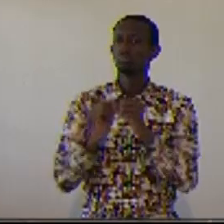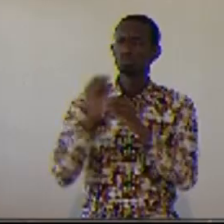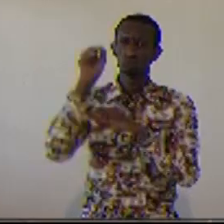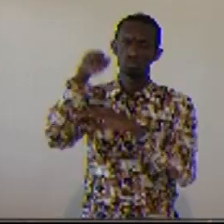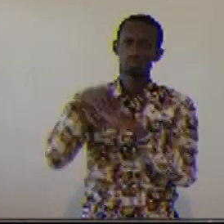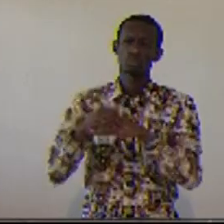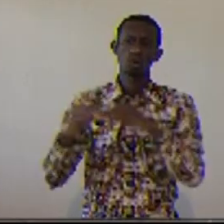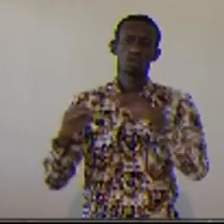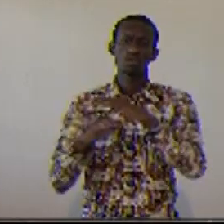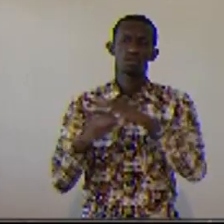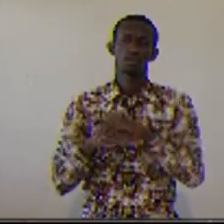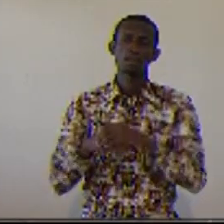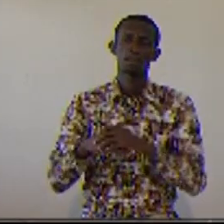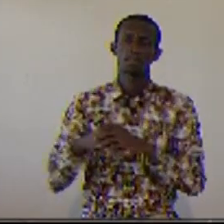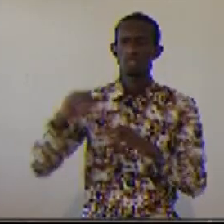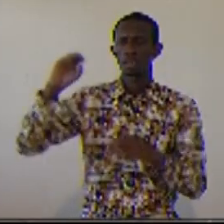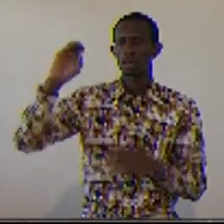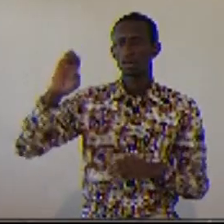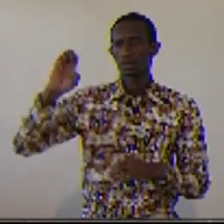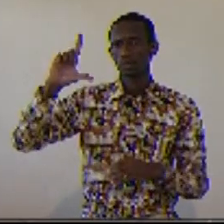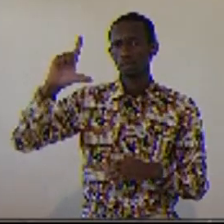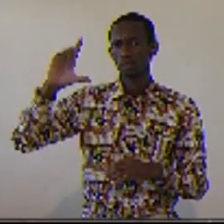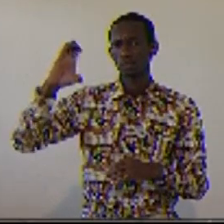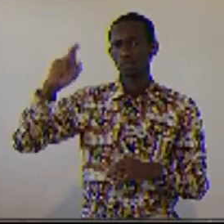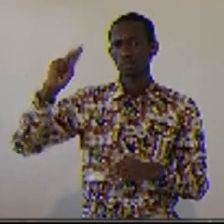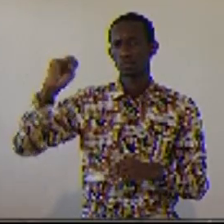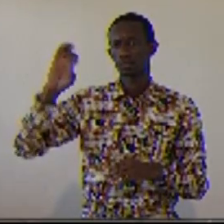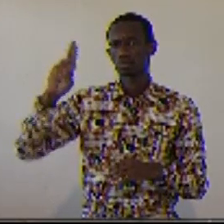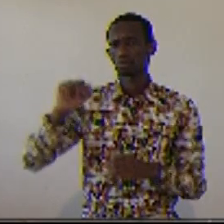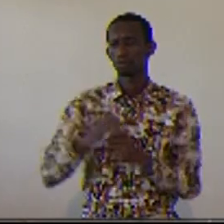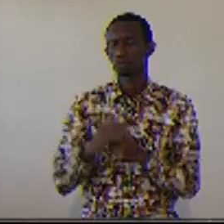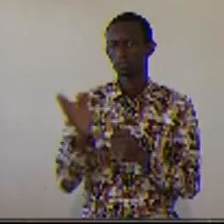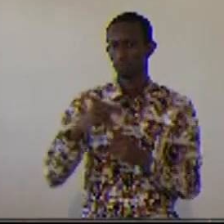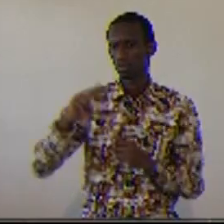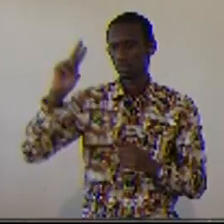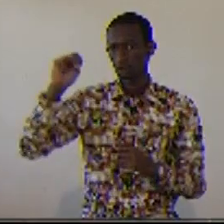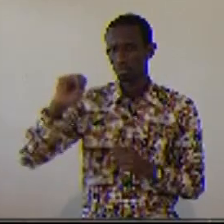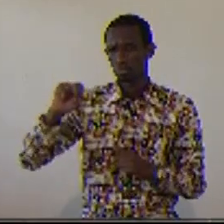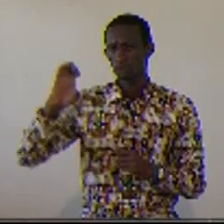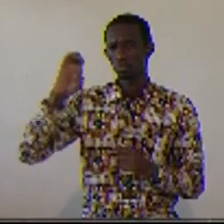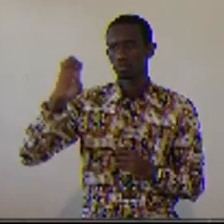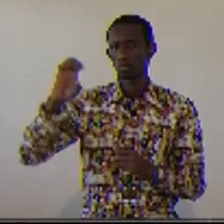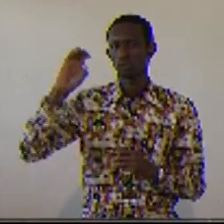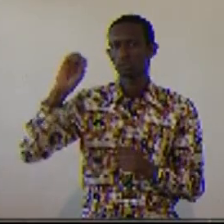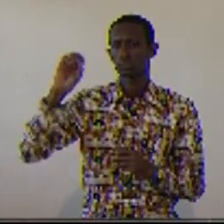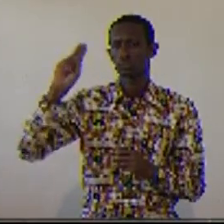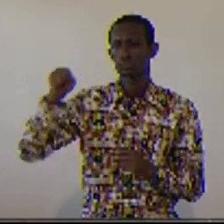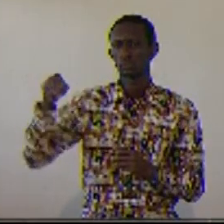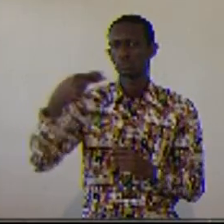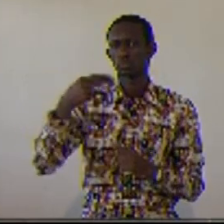nucleophilic substitution. Does not undergo nucleophilic